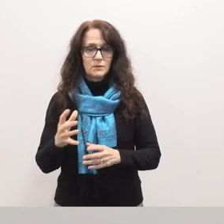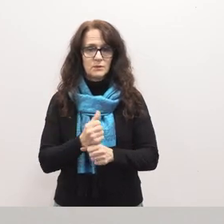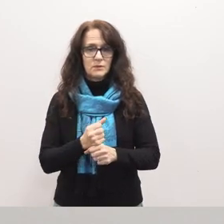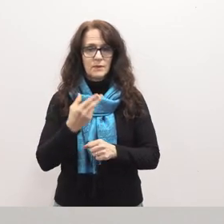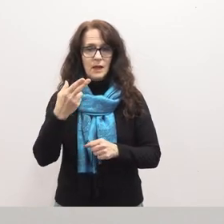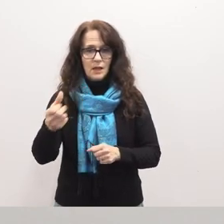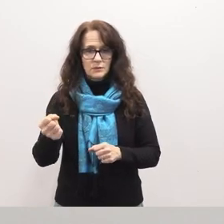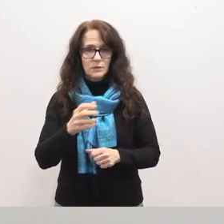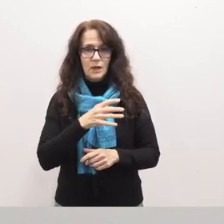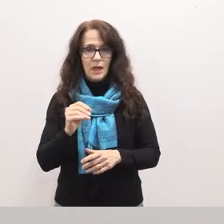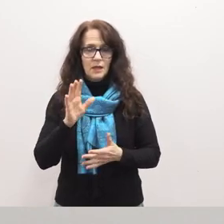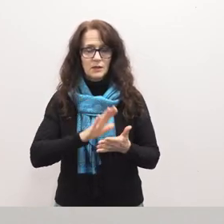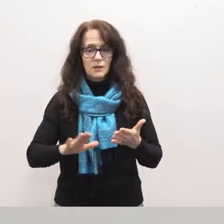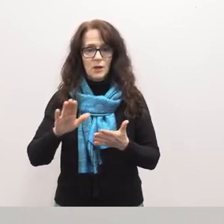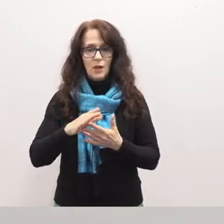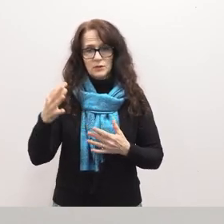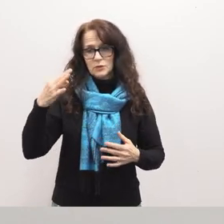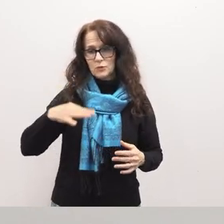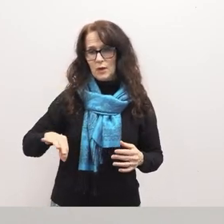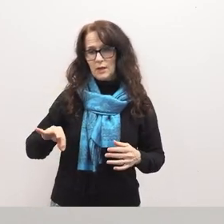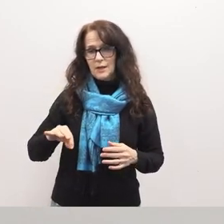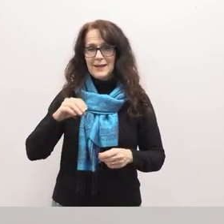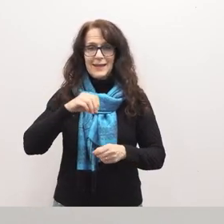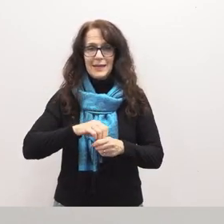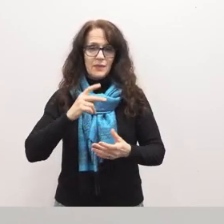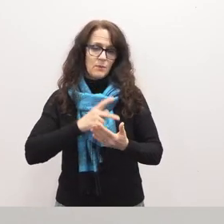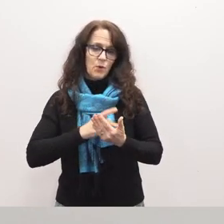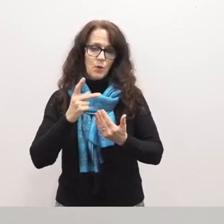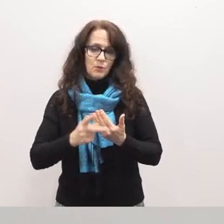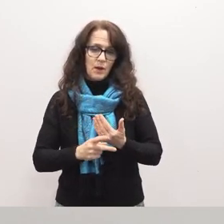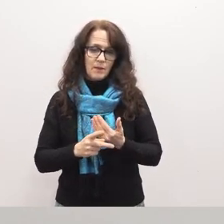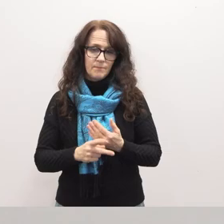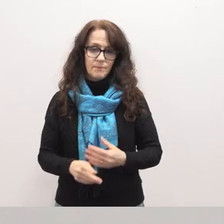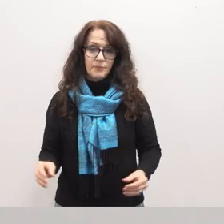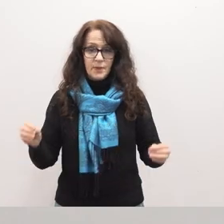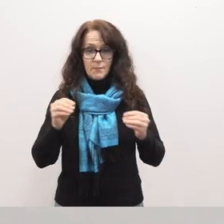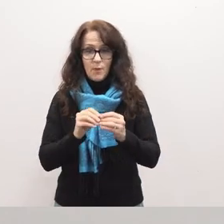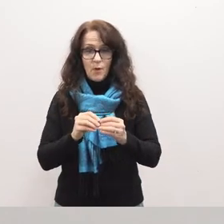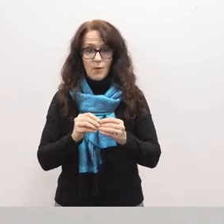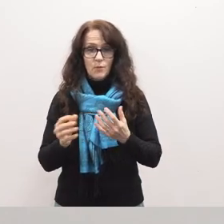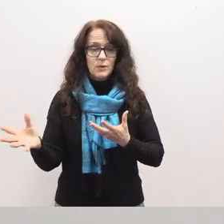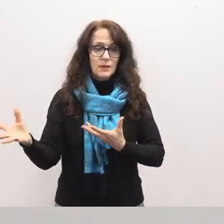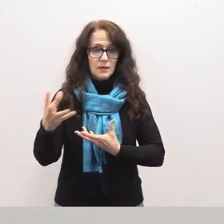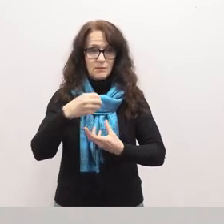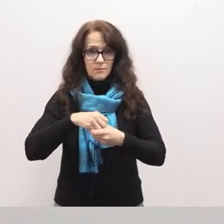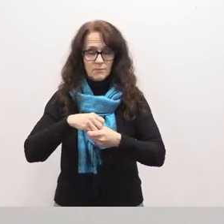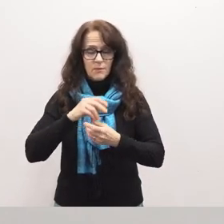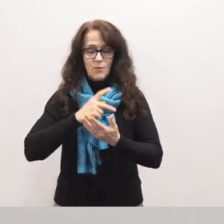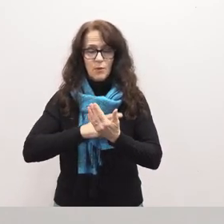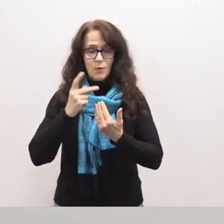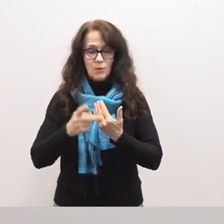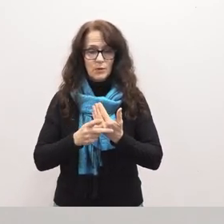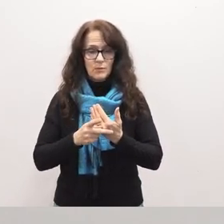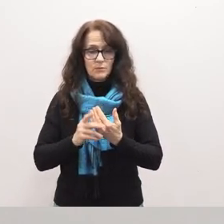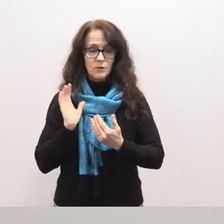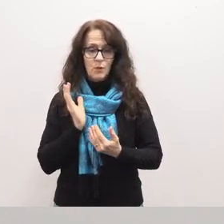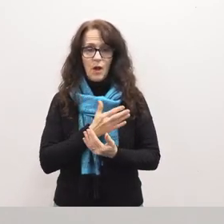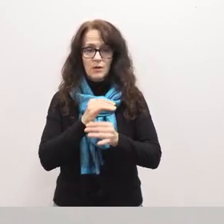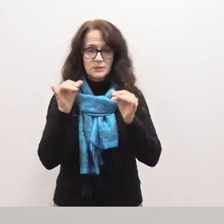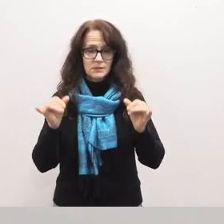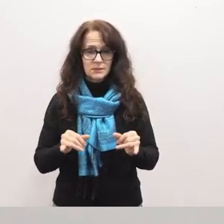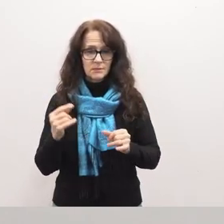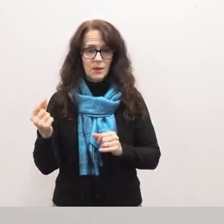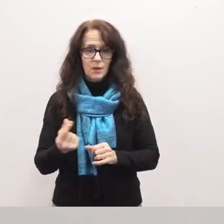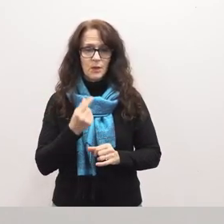high school and college credit within the program. The more we can embed programs like that into our system, we